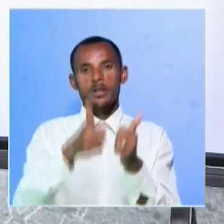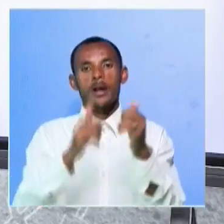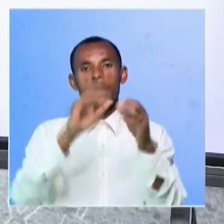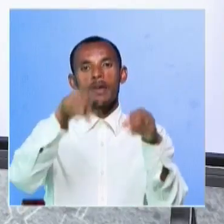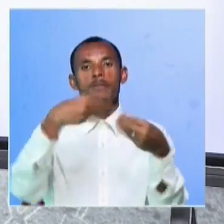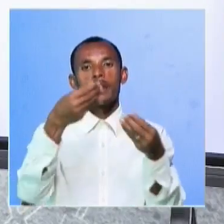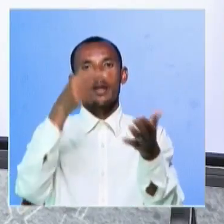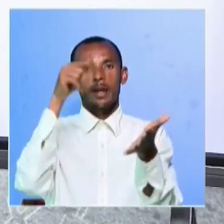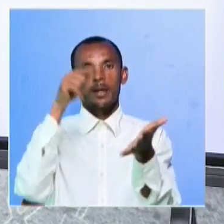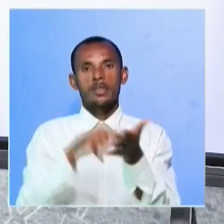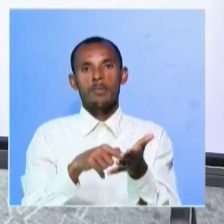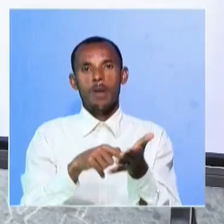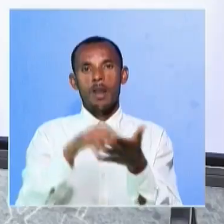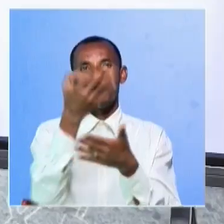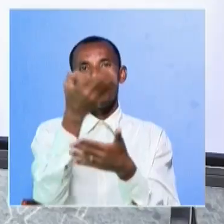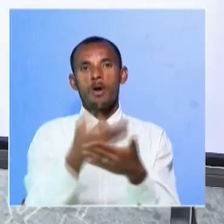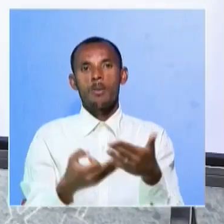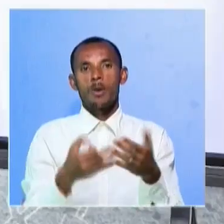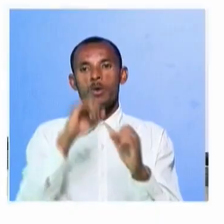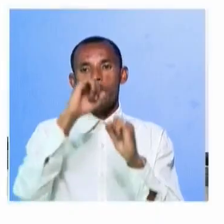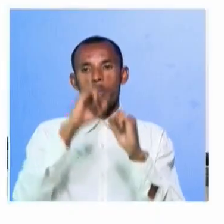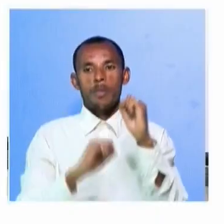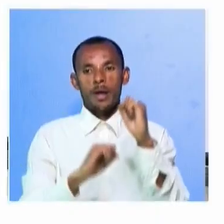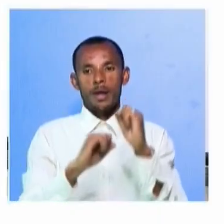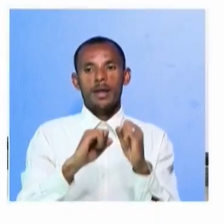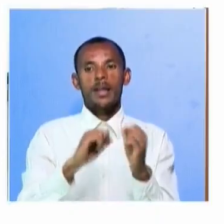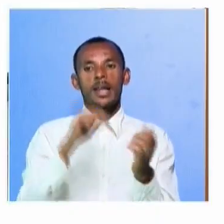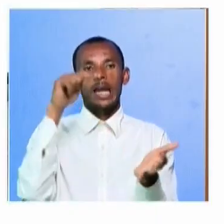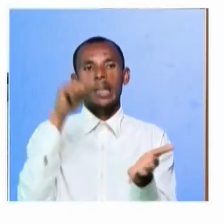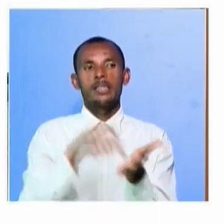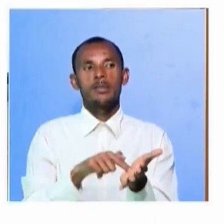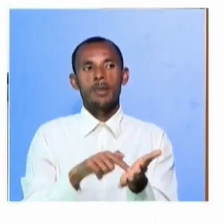in decimals, okay? Comparing decimals.